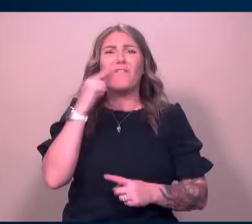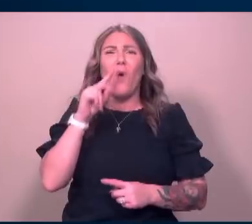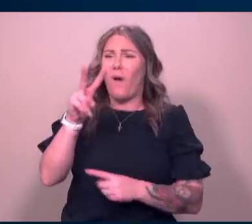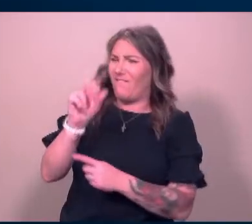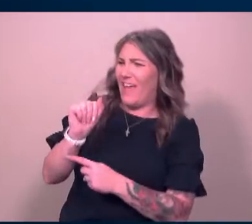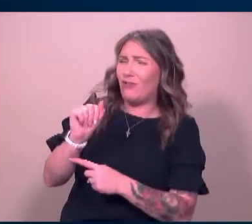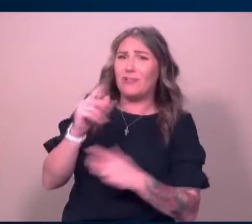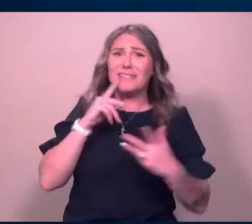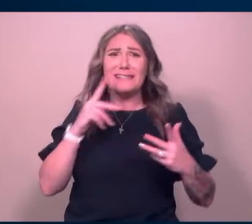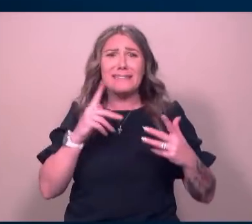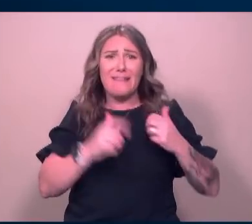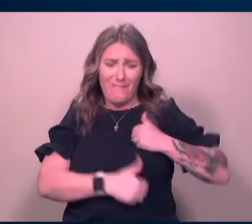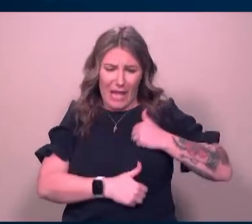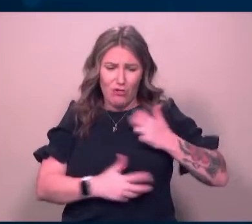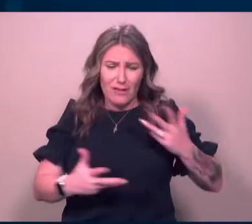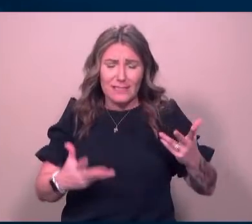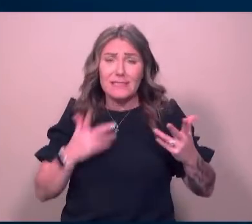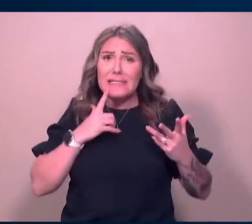vulnerable population. Yeah.